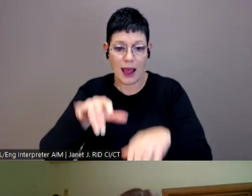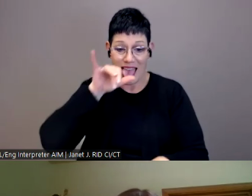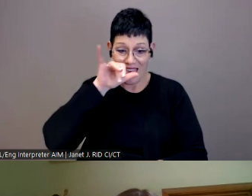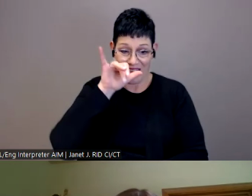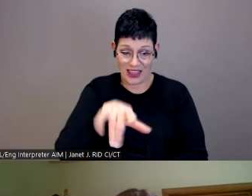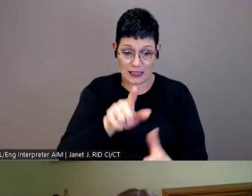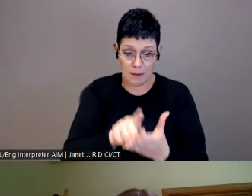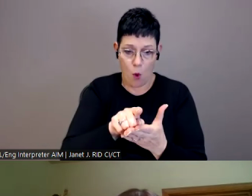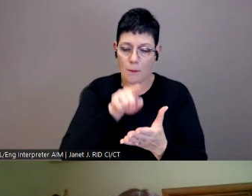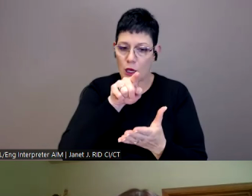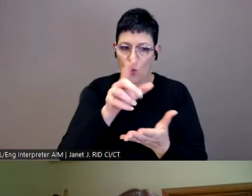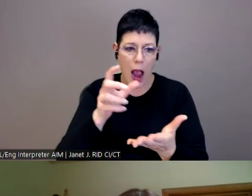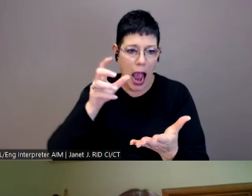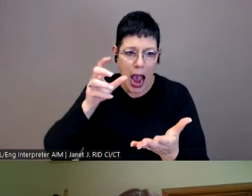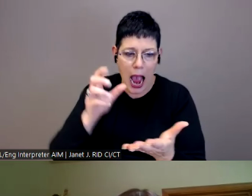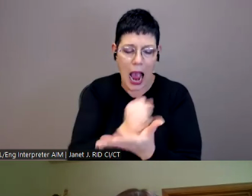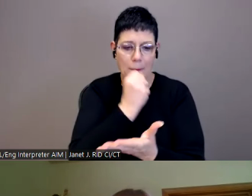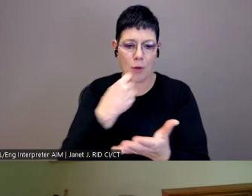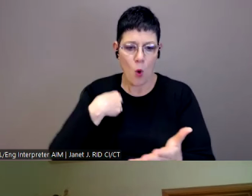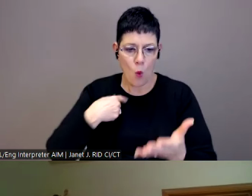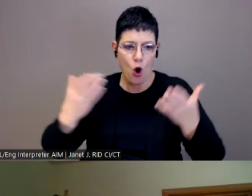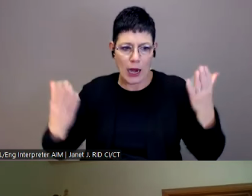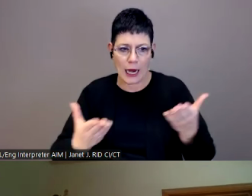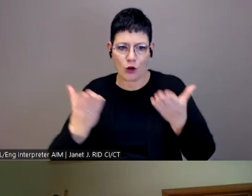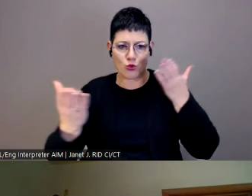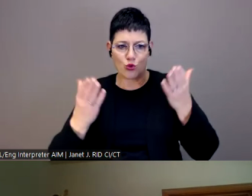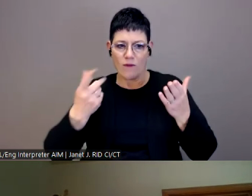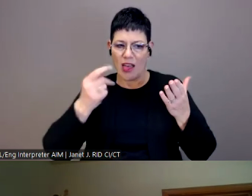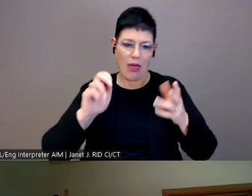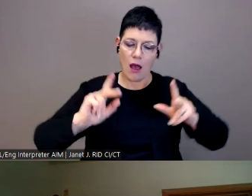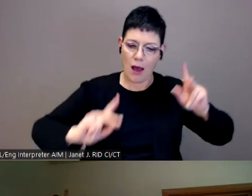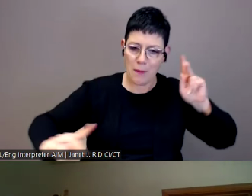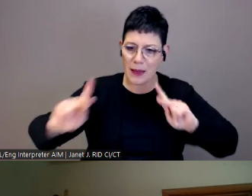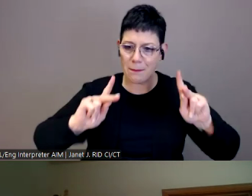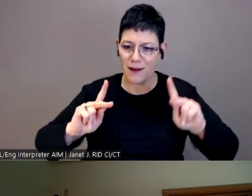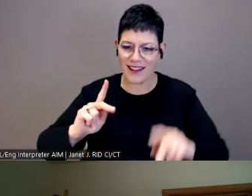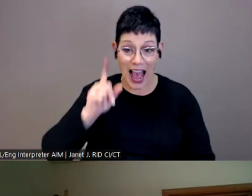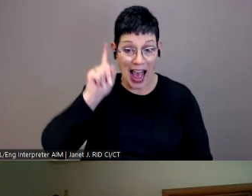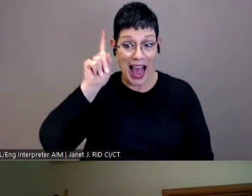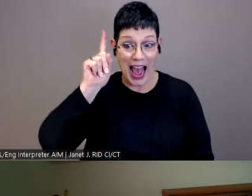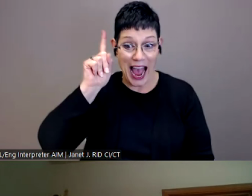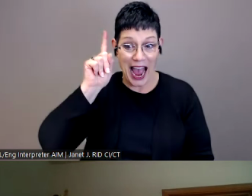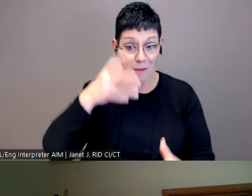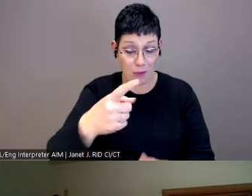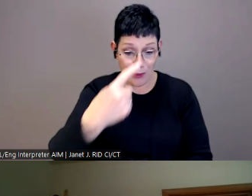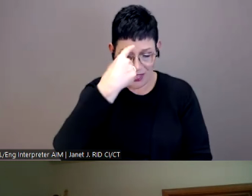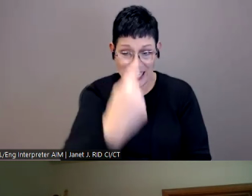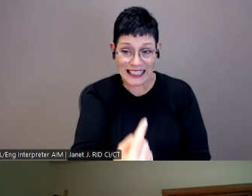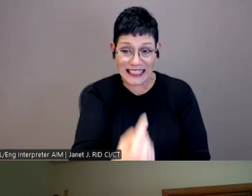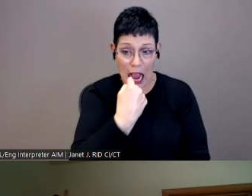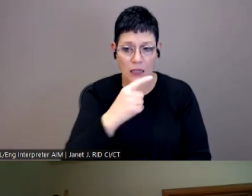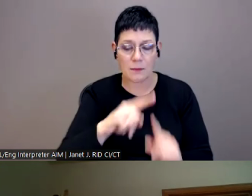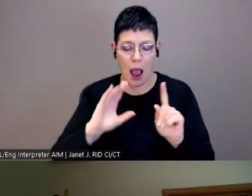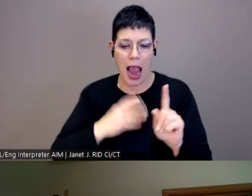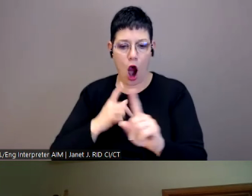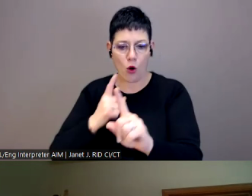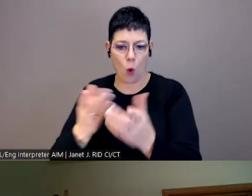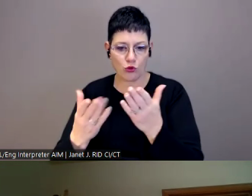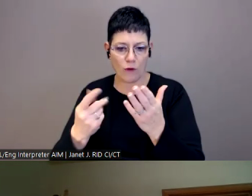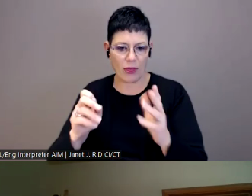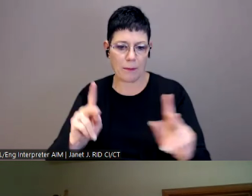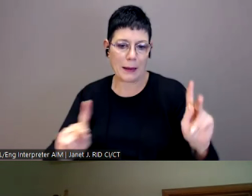the mission says we're here to serve the people. So, aha, you may think that this sucks, but we have to serve the people. And so